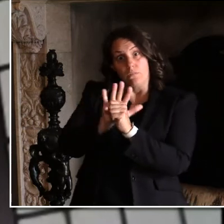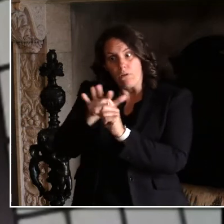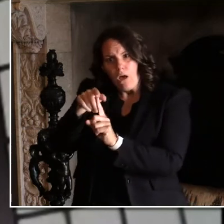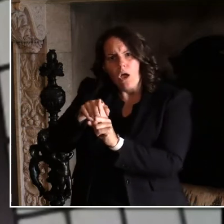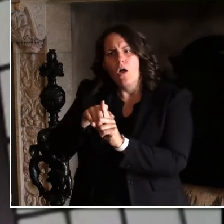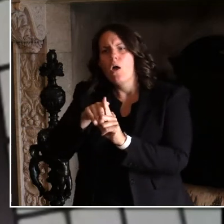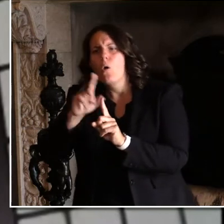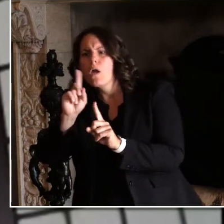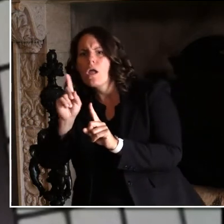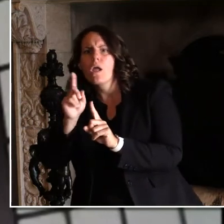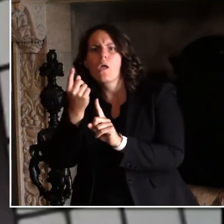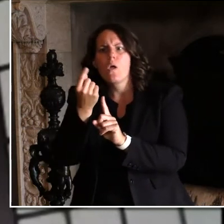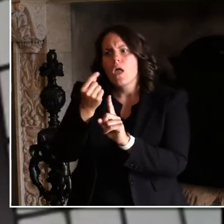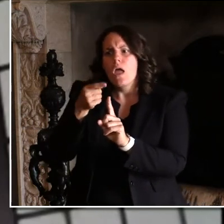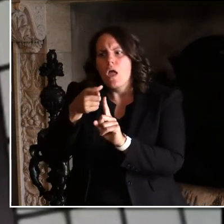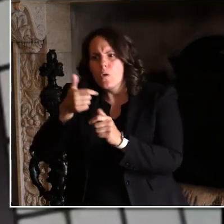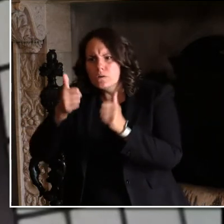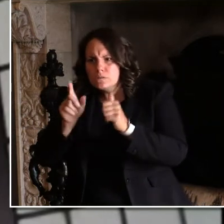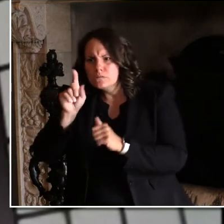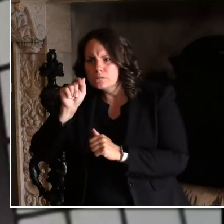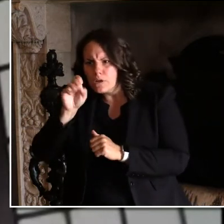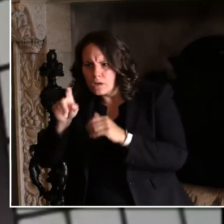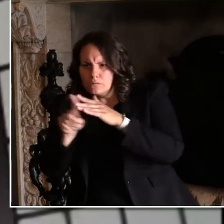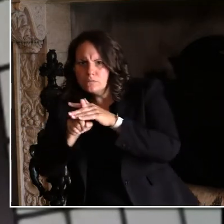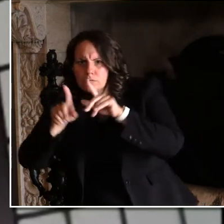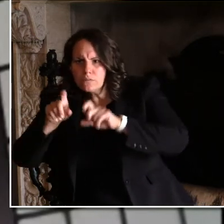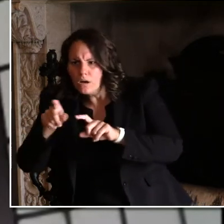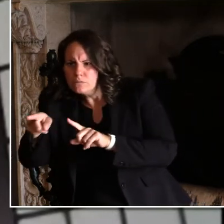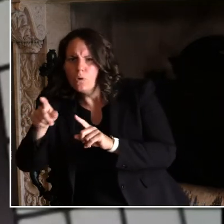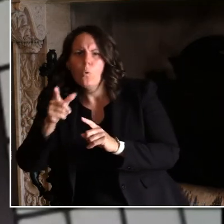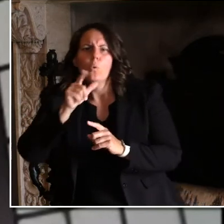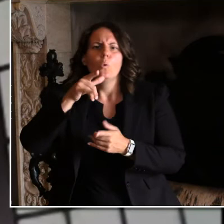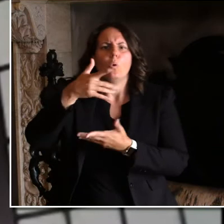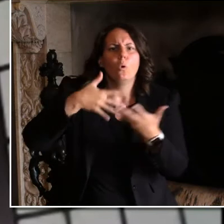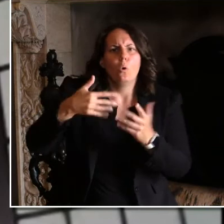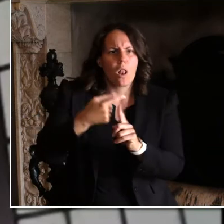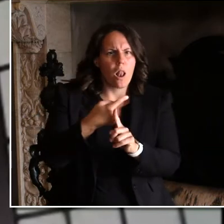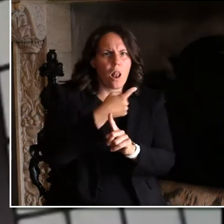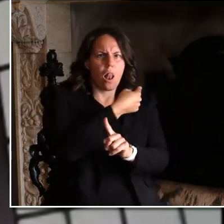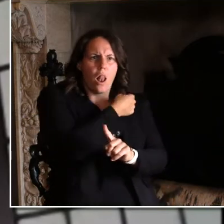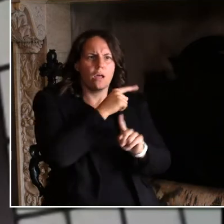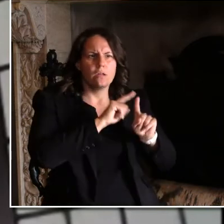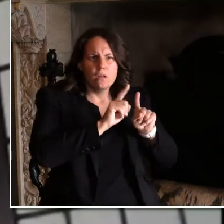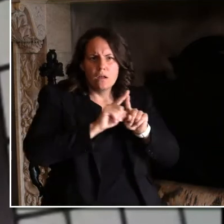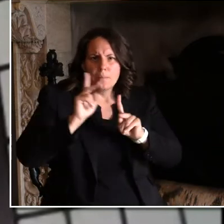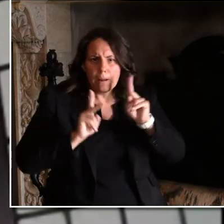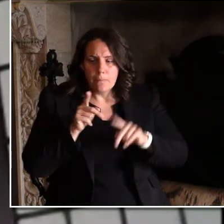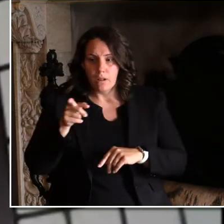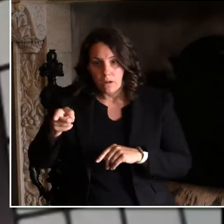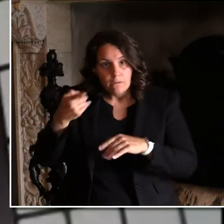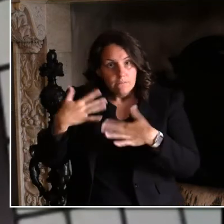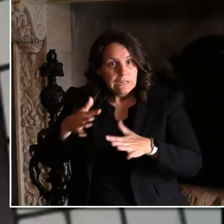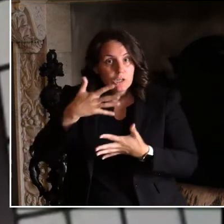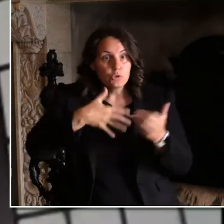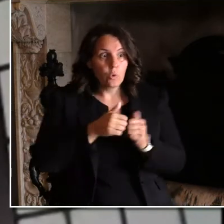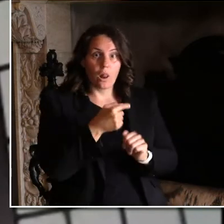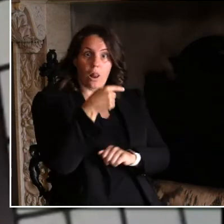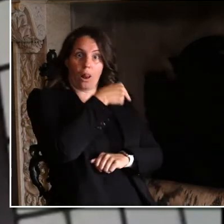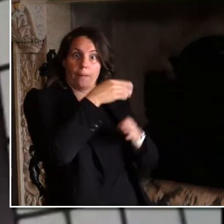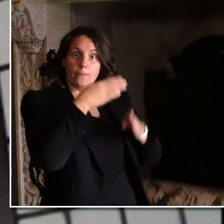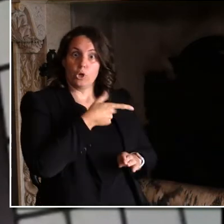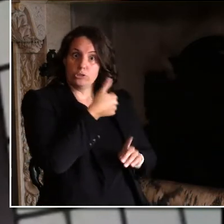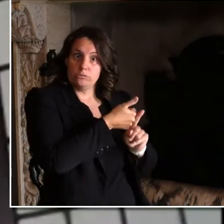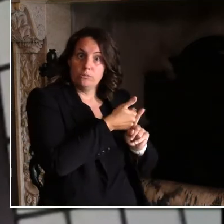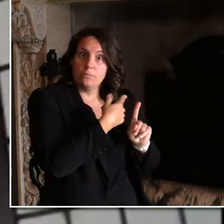Connect also asks if you have had close contact with anyone who has tested positive for COVID-19 and whether or not you've traveled in the past 2